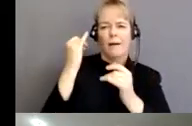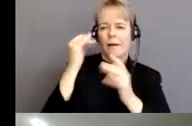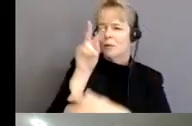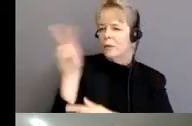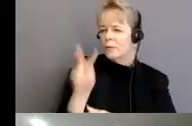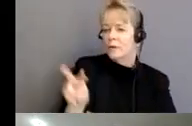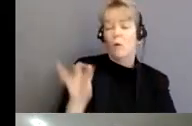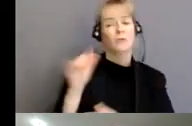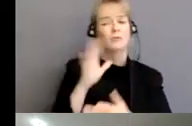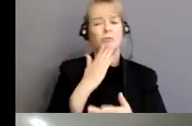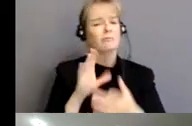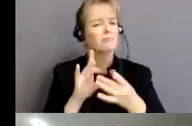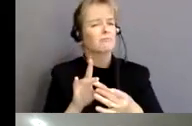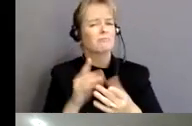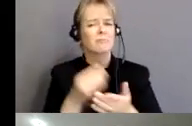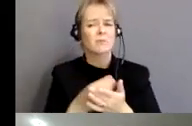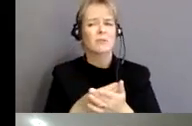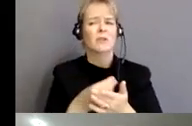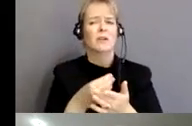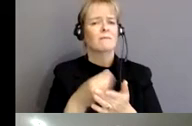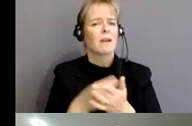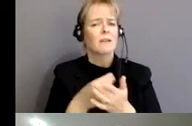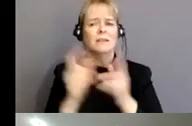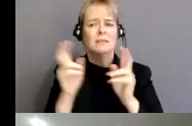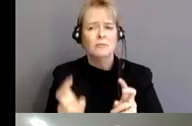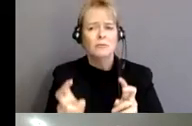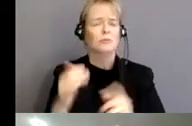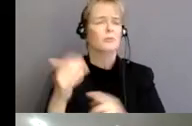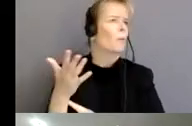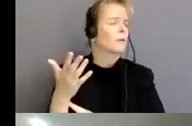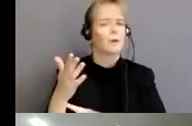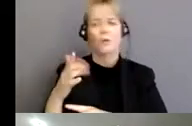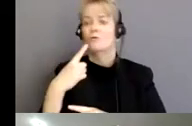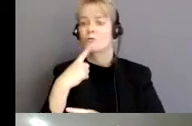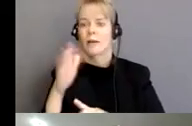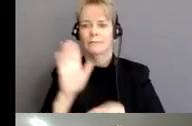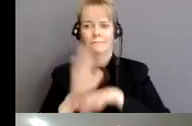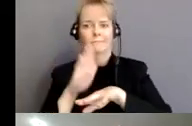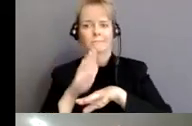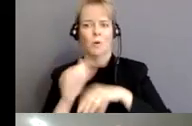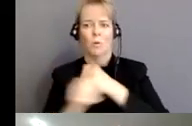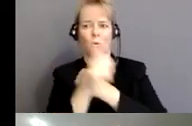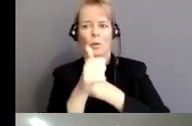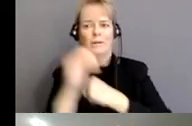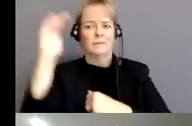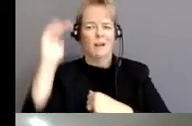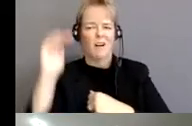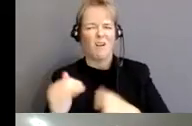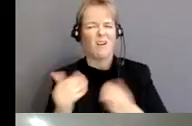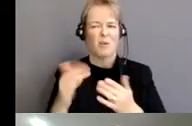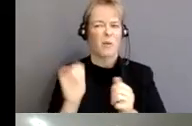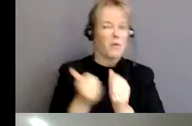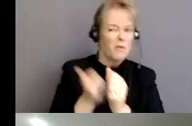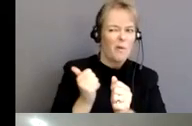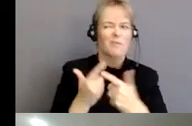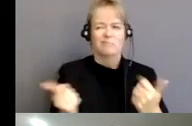in general and sort of the red flags of fraud, what to look out for, what to avoid. Next slide, please. So